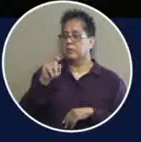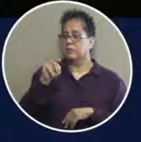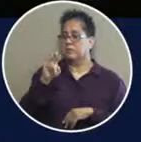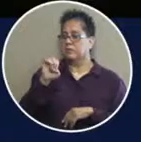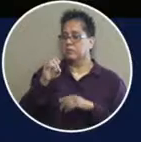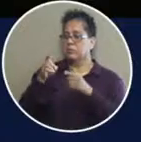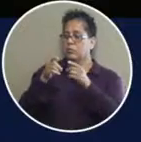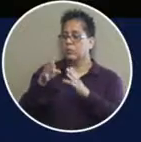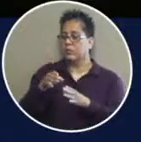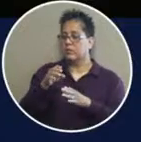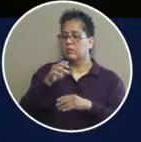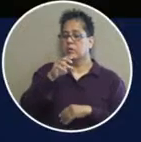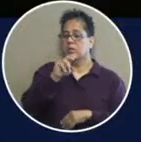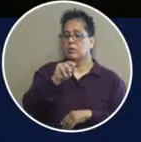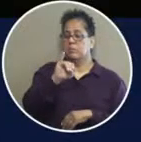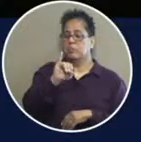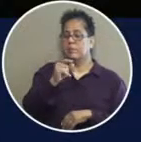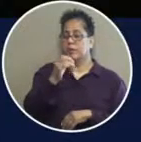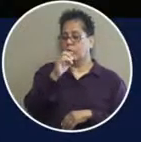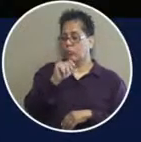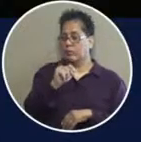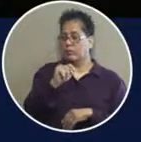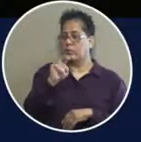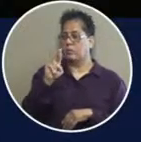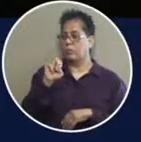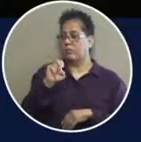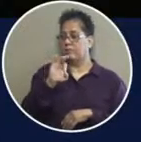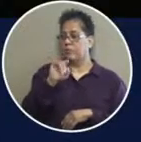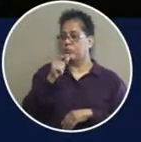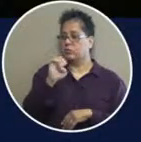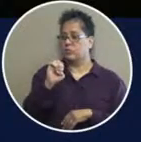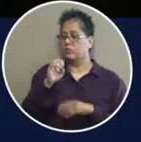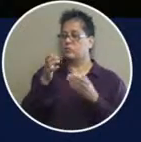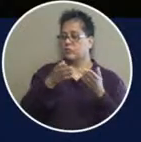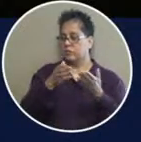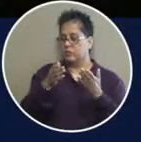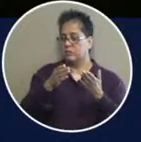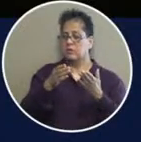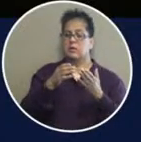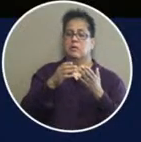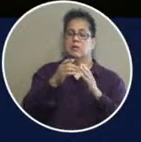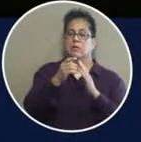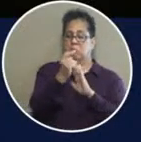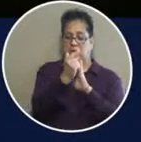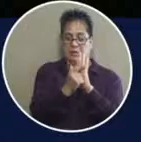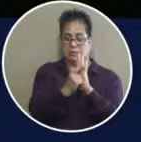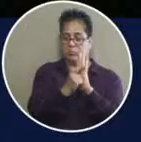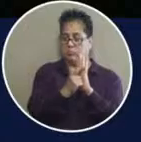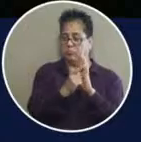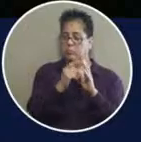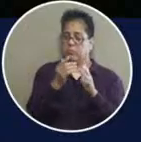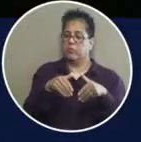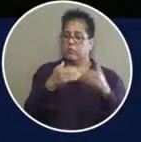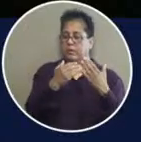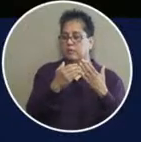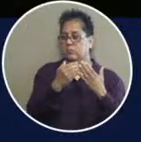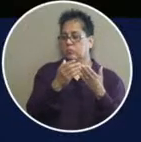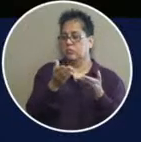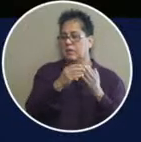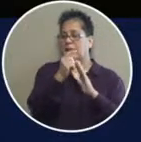of Diocesan Migrant and Refugee Services. We are a legal service provider that